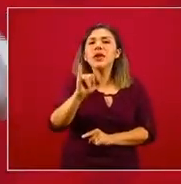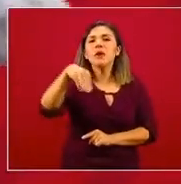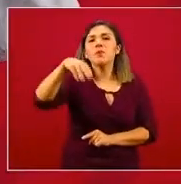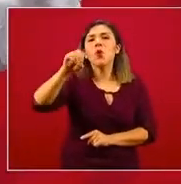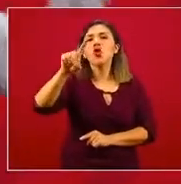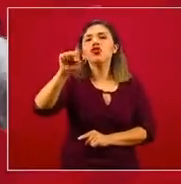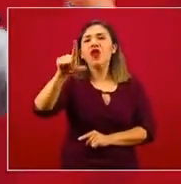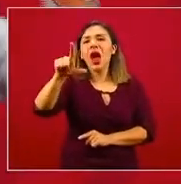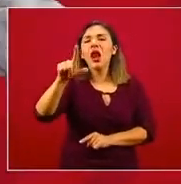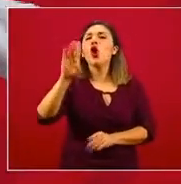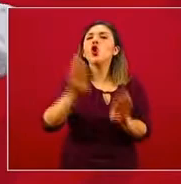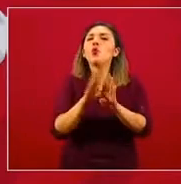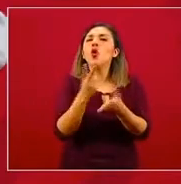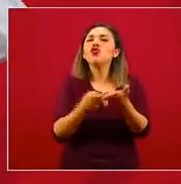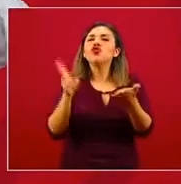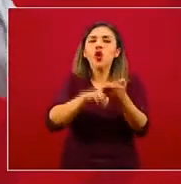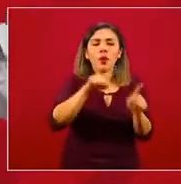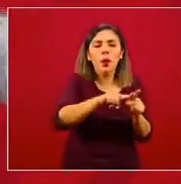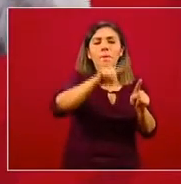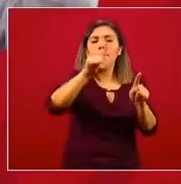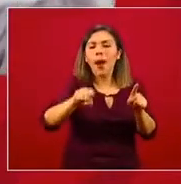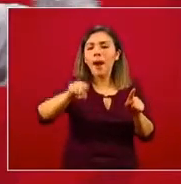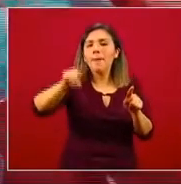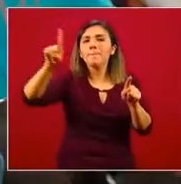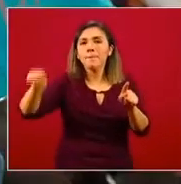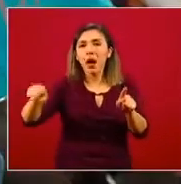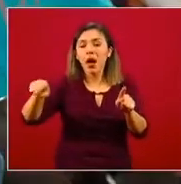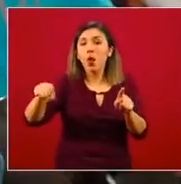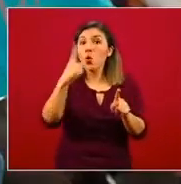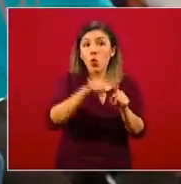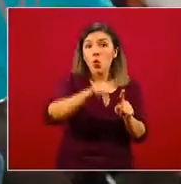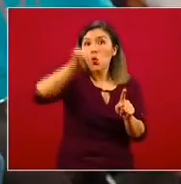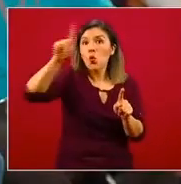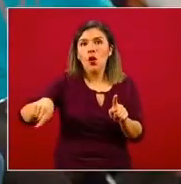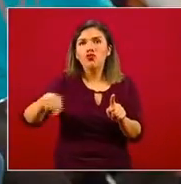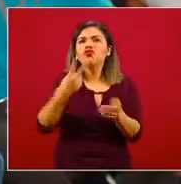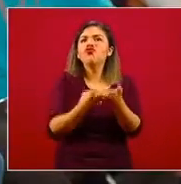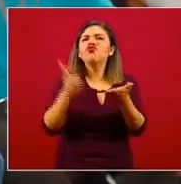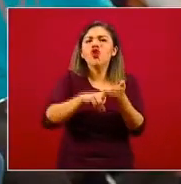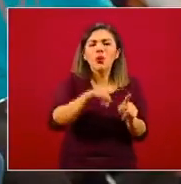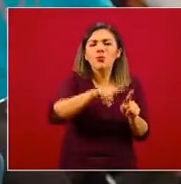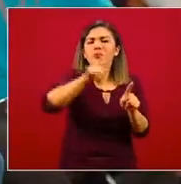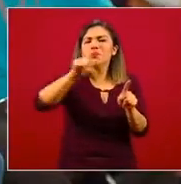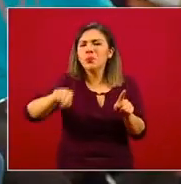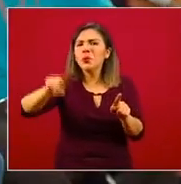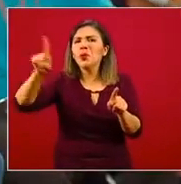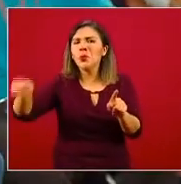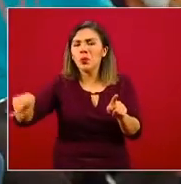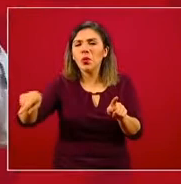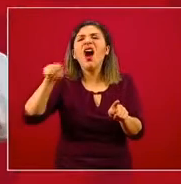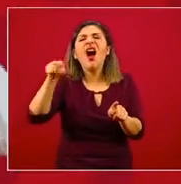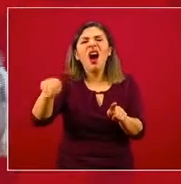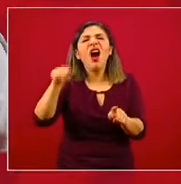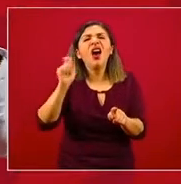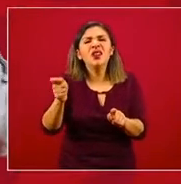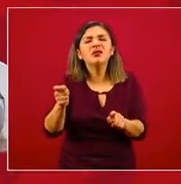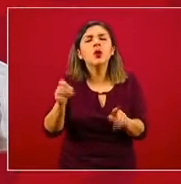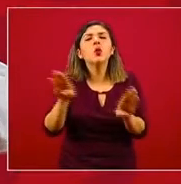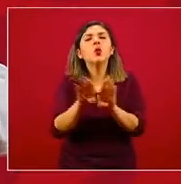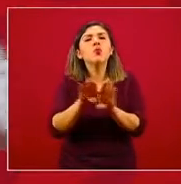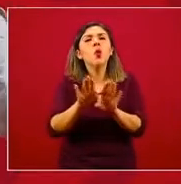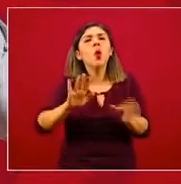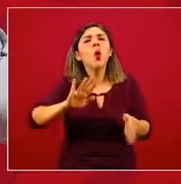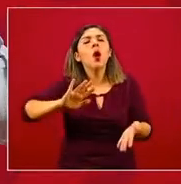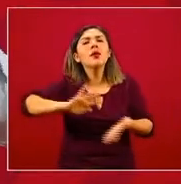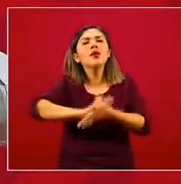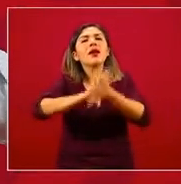technically this is called bimodal. There's two humps on the epidemic curve instead of just one. What this